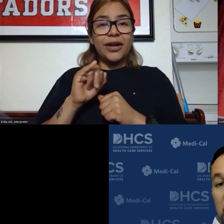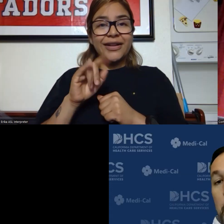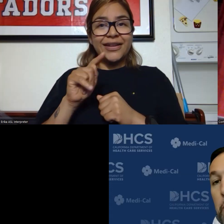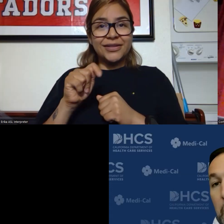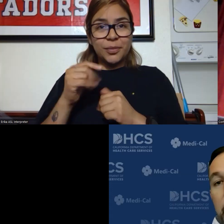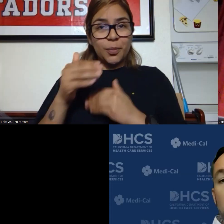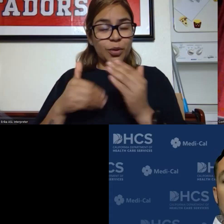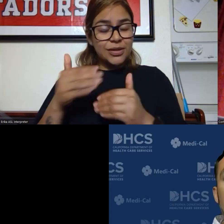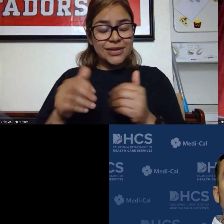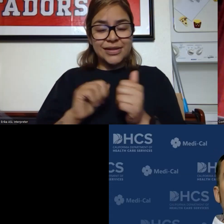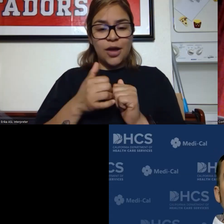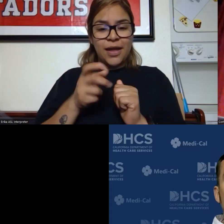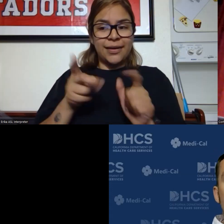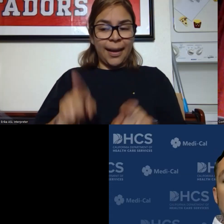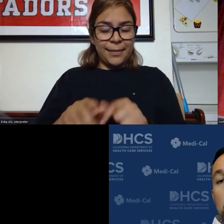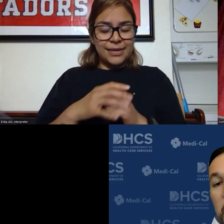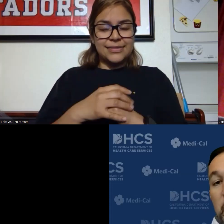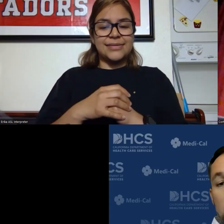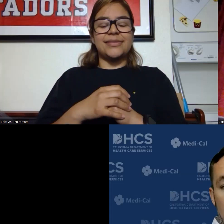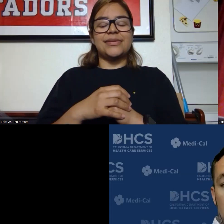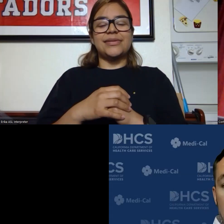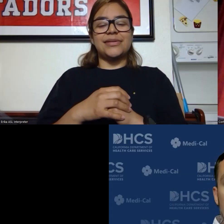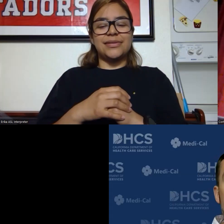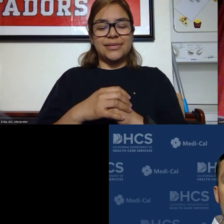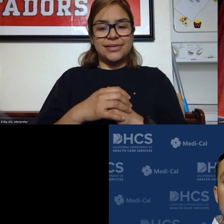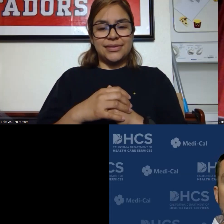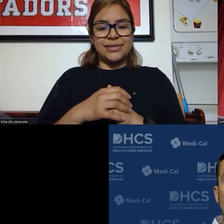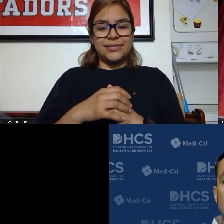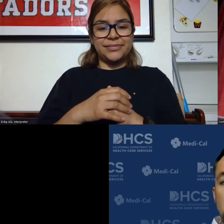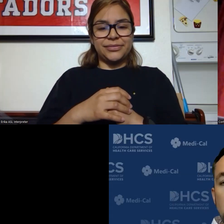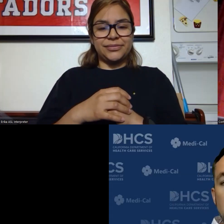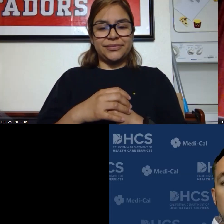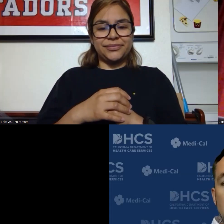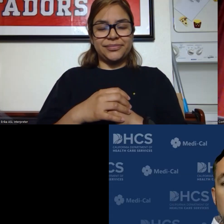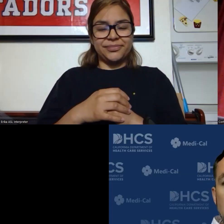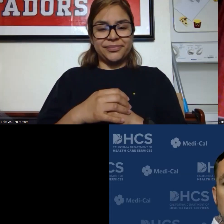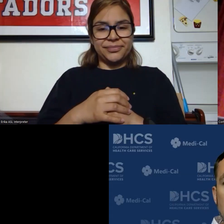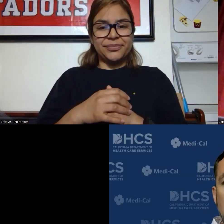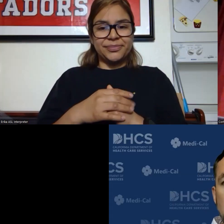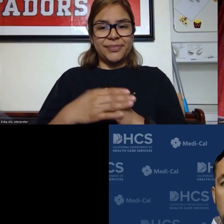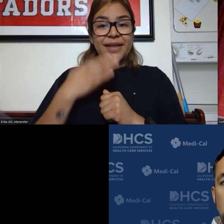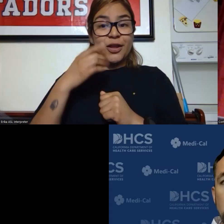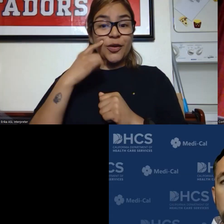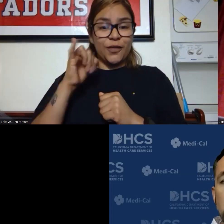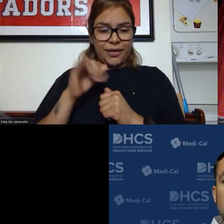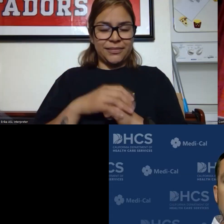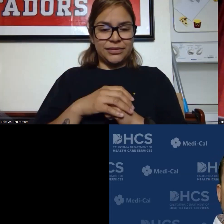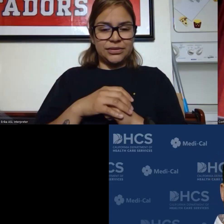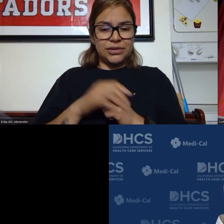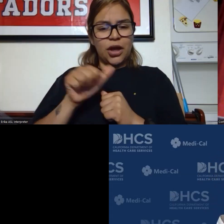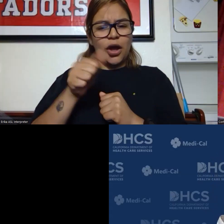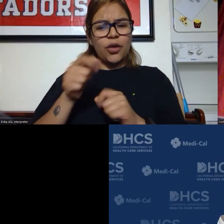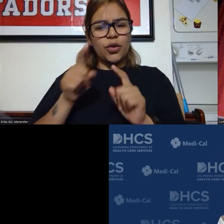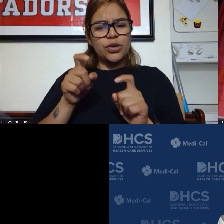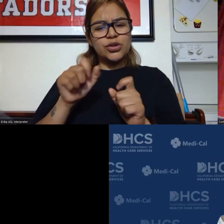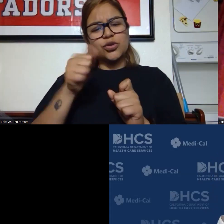coming fully into compliance with the HCBS settings rule requirements. Thank you, Joseph. We have a question